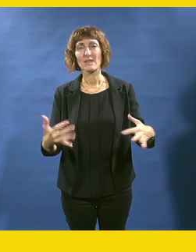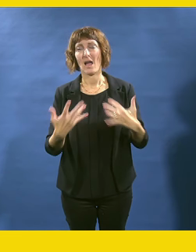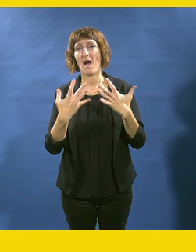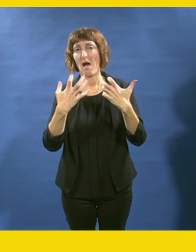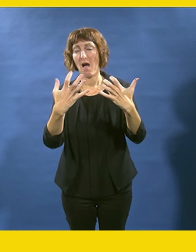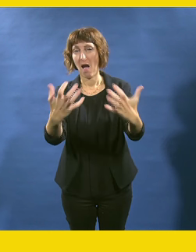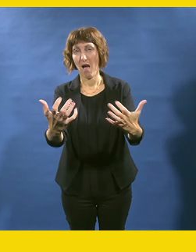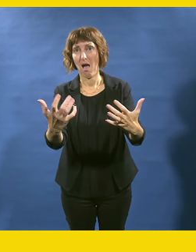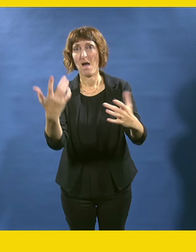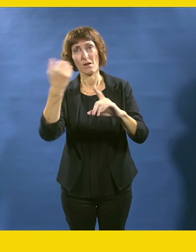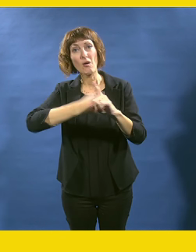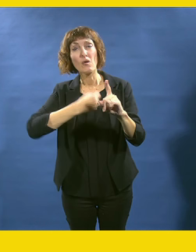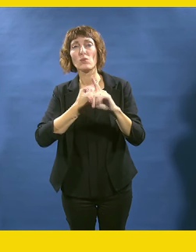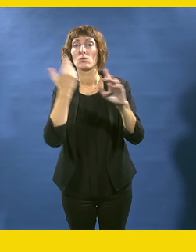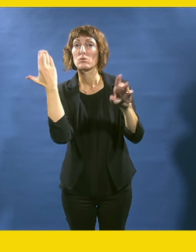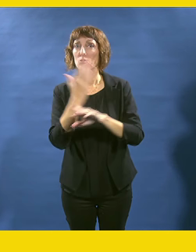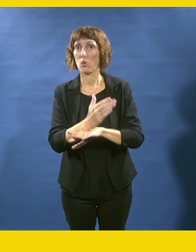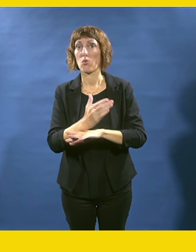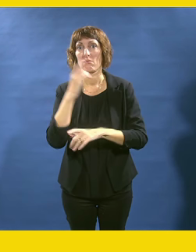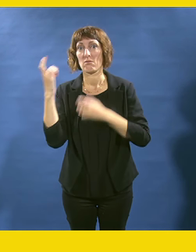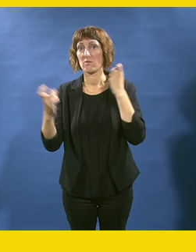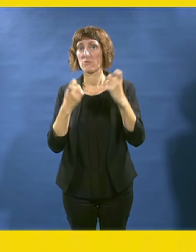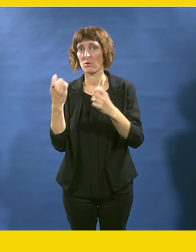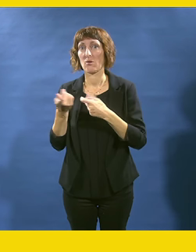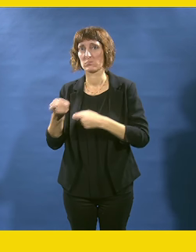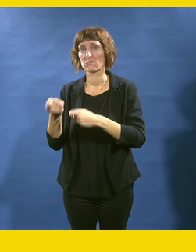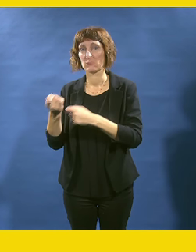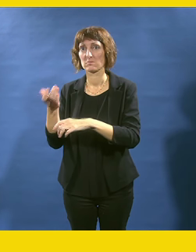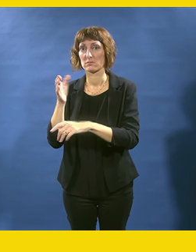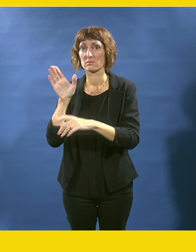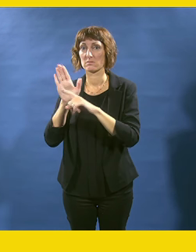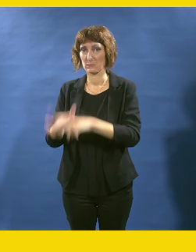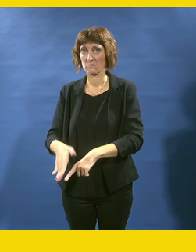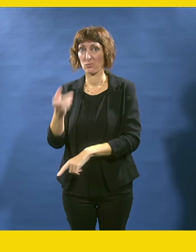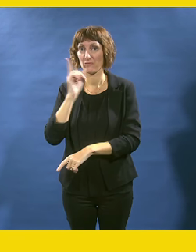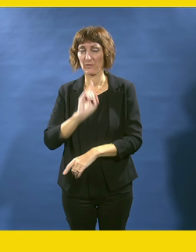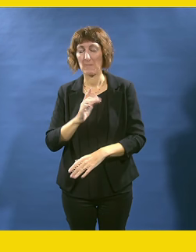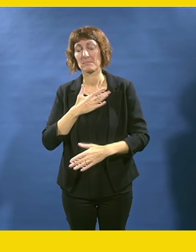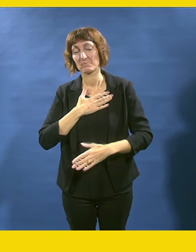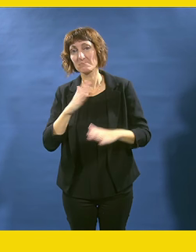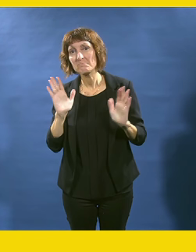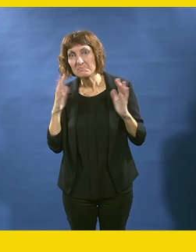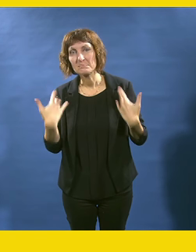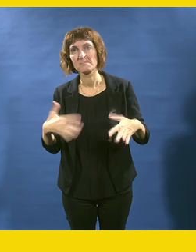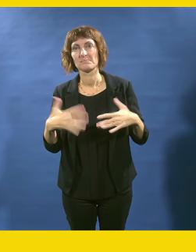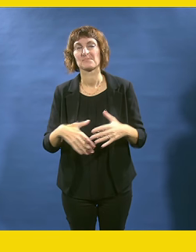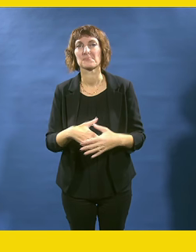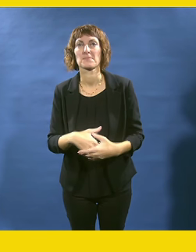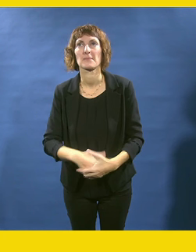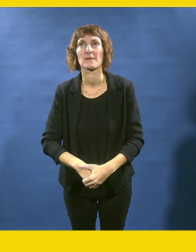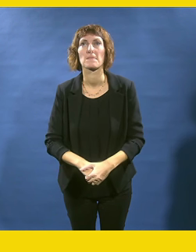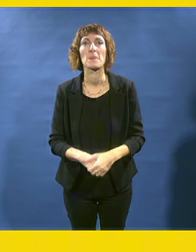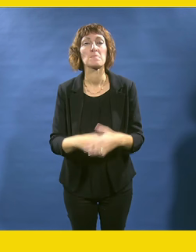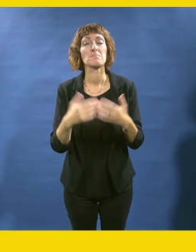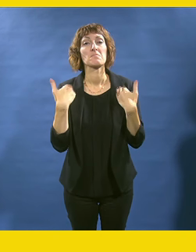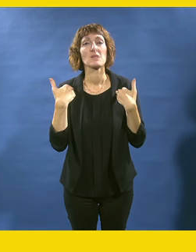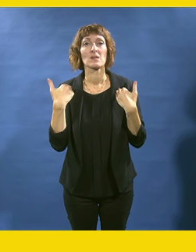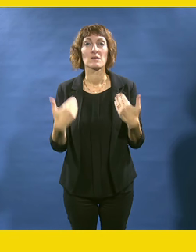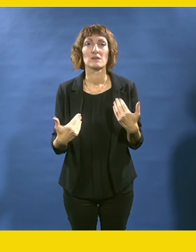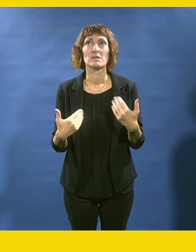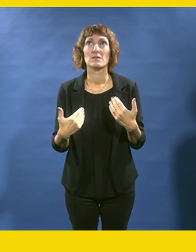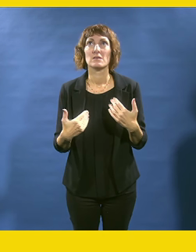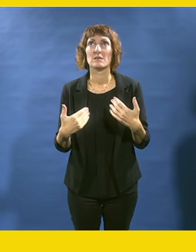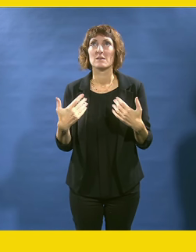Perfect, thank you. I can now see everyone, amazing. I should have wished something else, huh? World peace or...